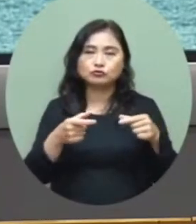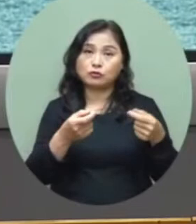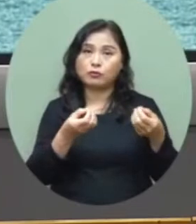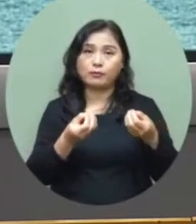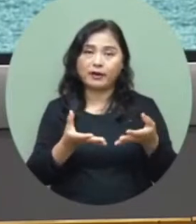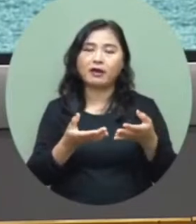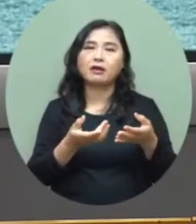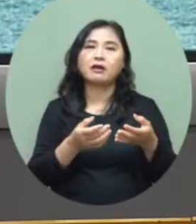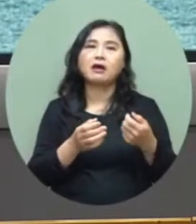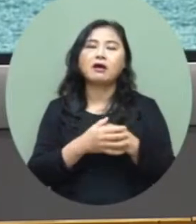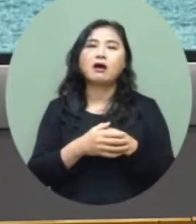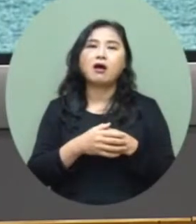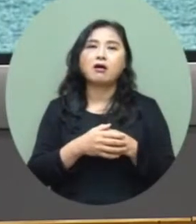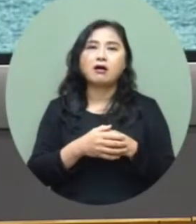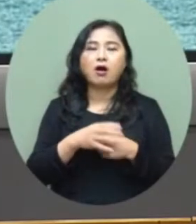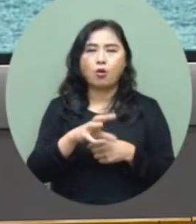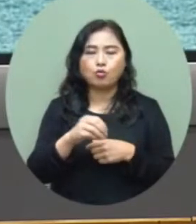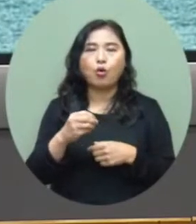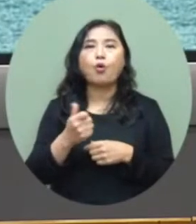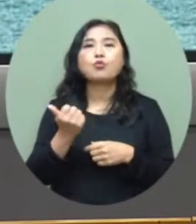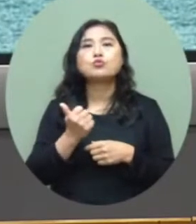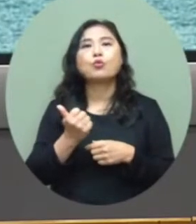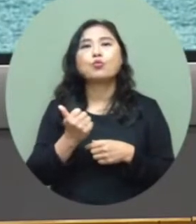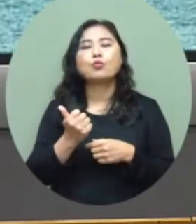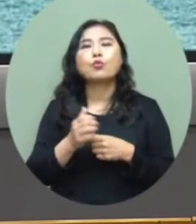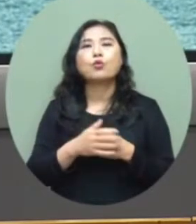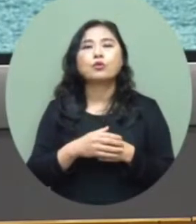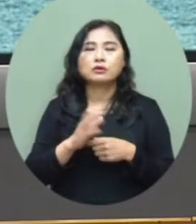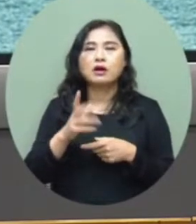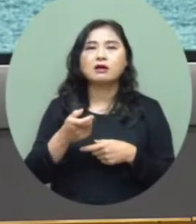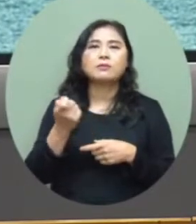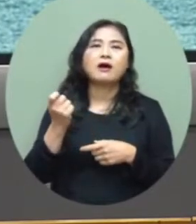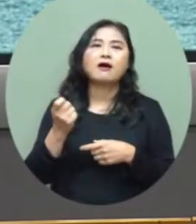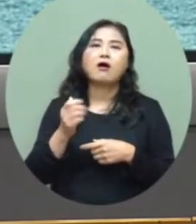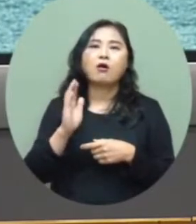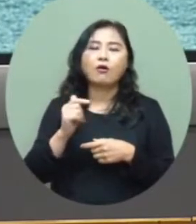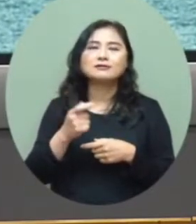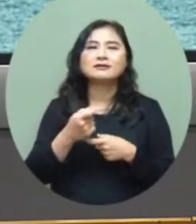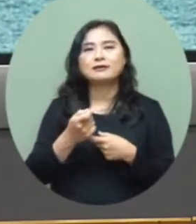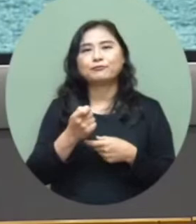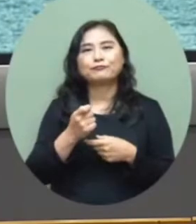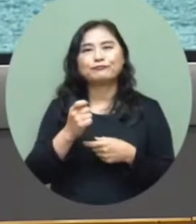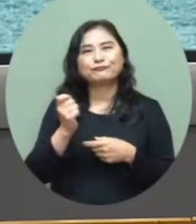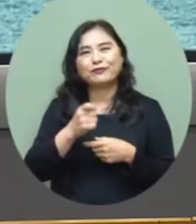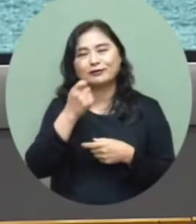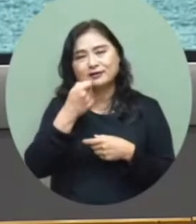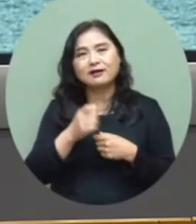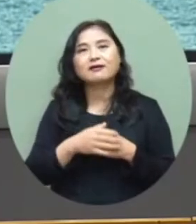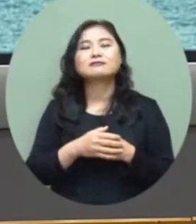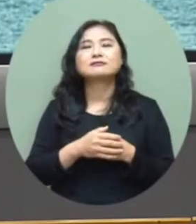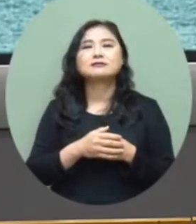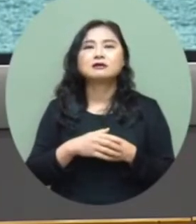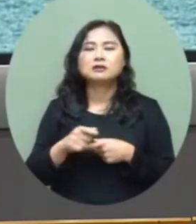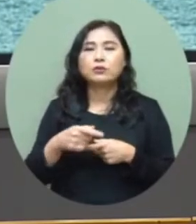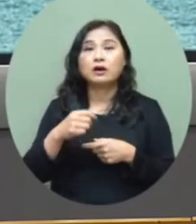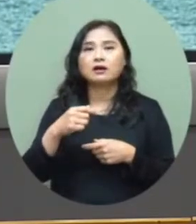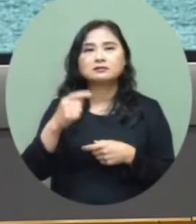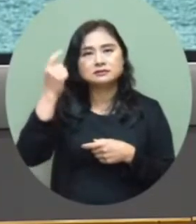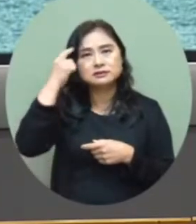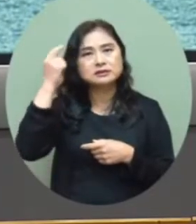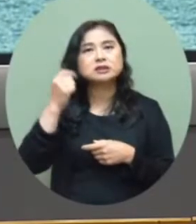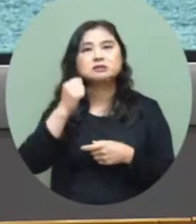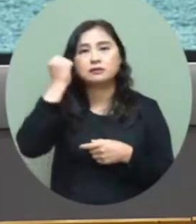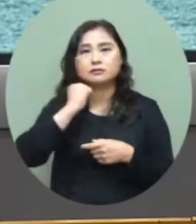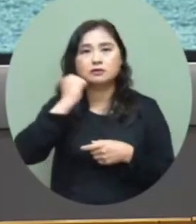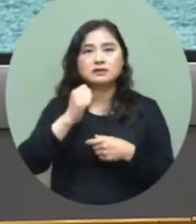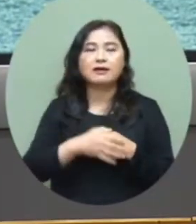because it's well known that elderly people belong to a high-risk group, because when we review the latest data, say on the